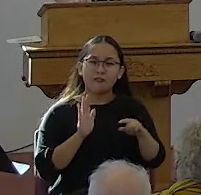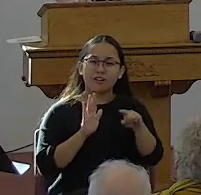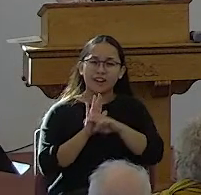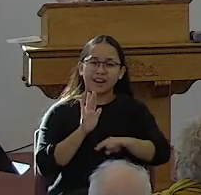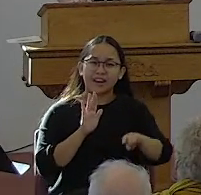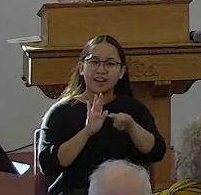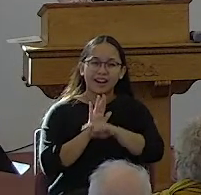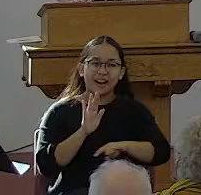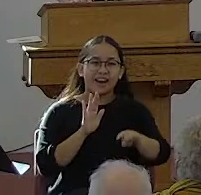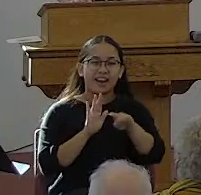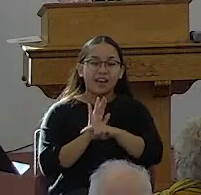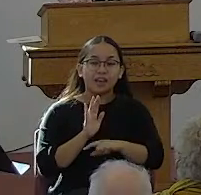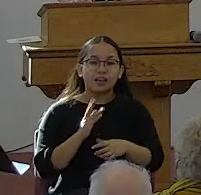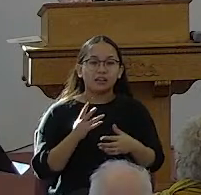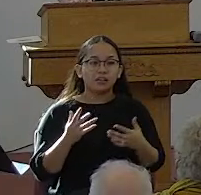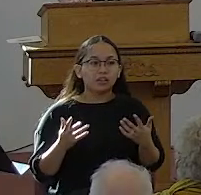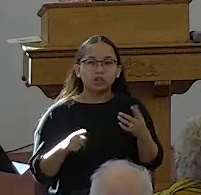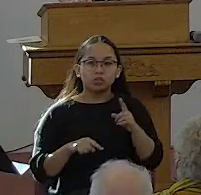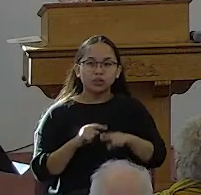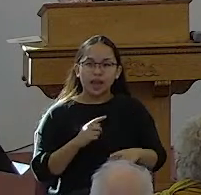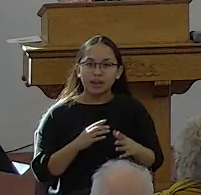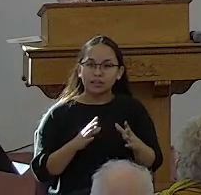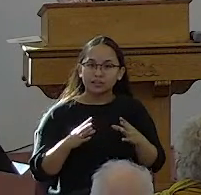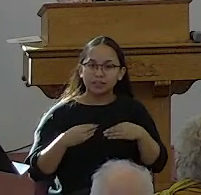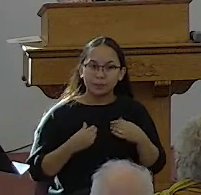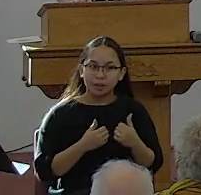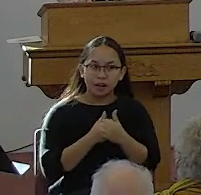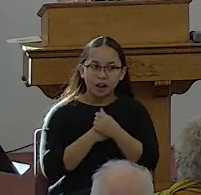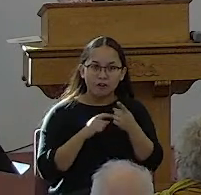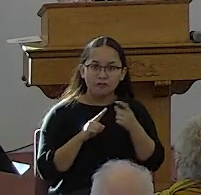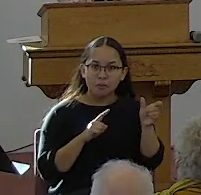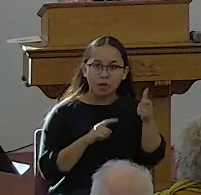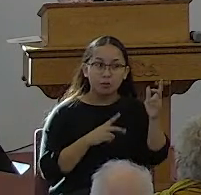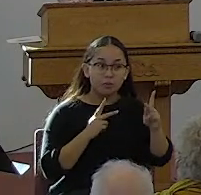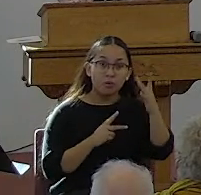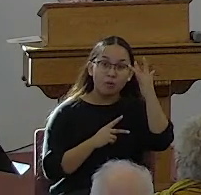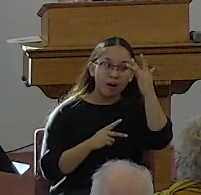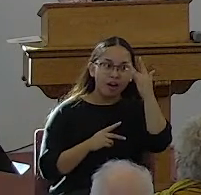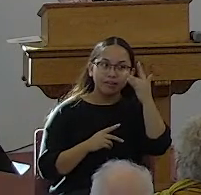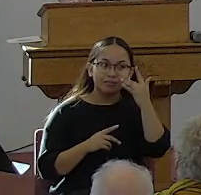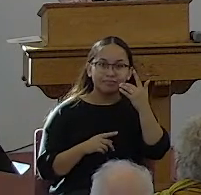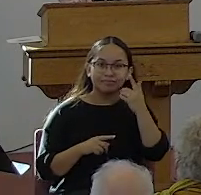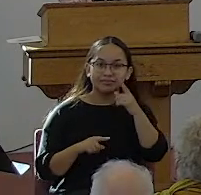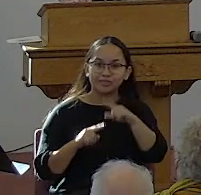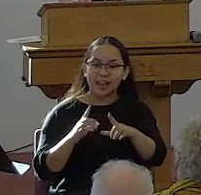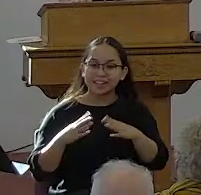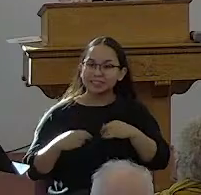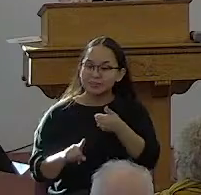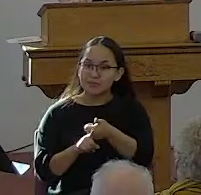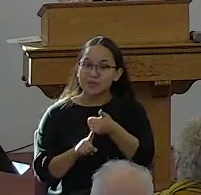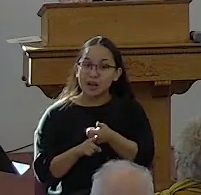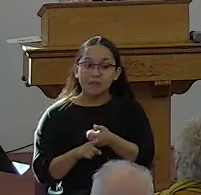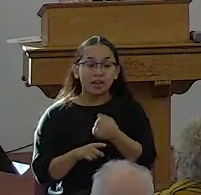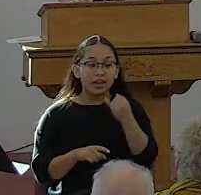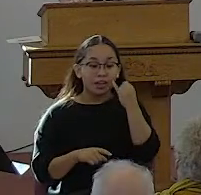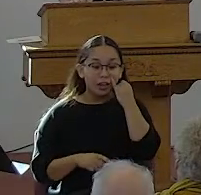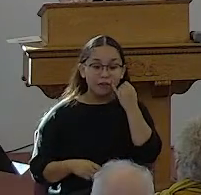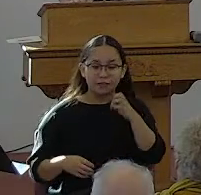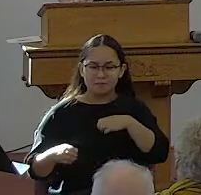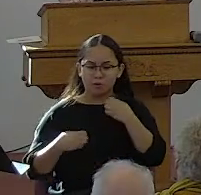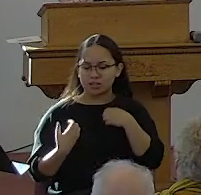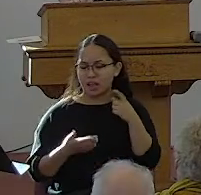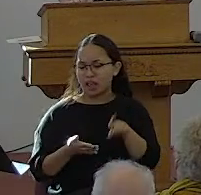love that others offer because you don't feel it for yourself. If you are used to beating yourself up emotionally, then